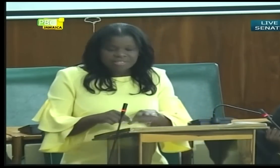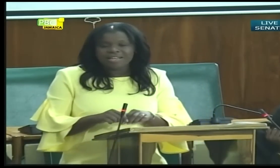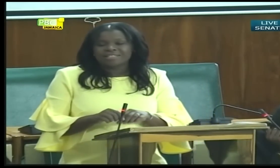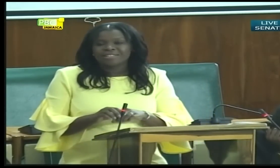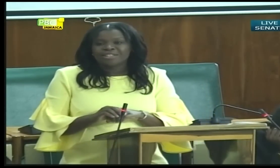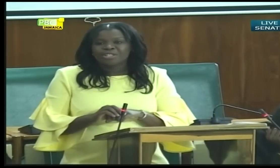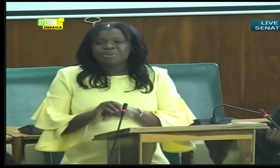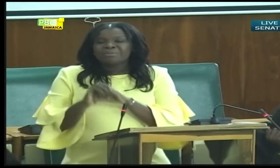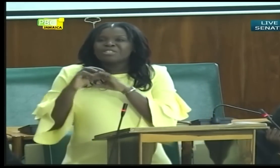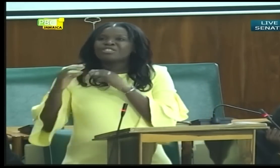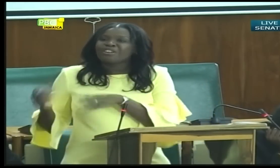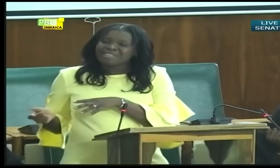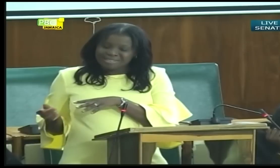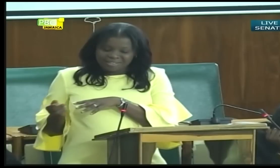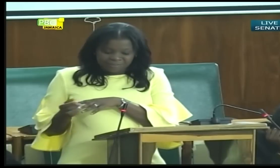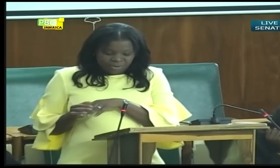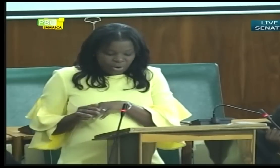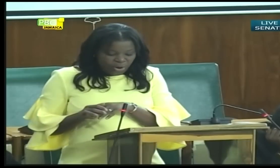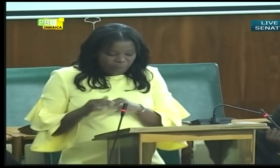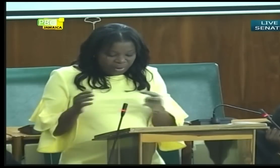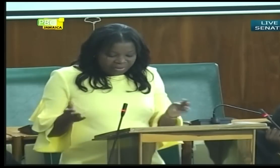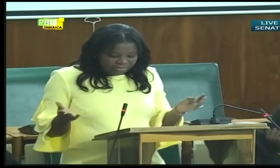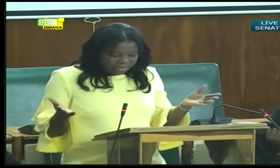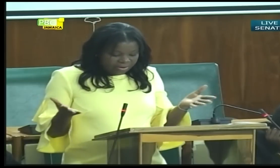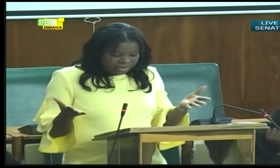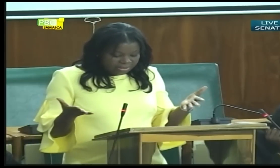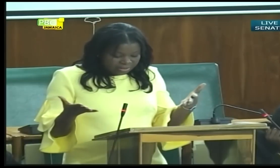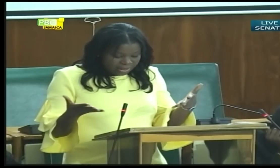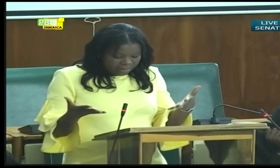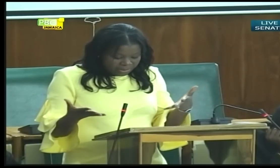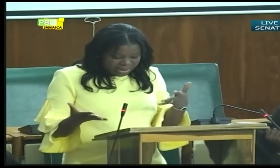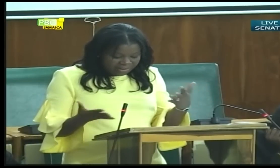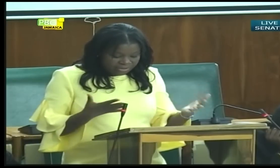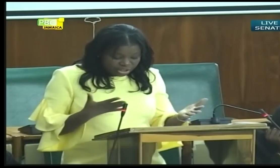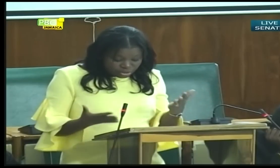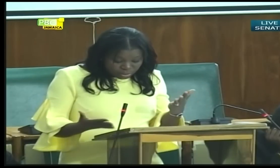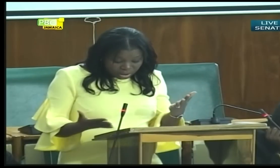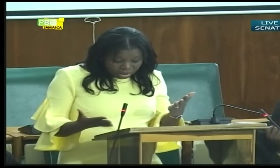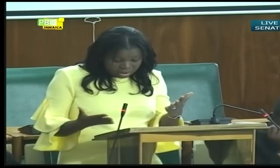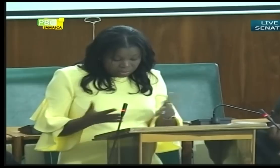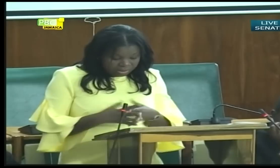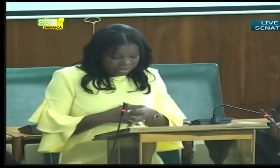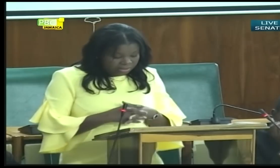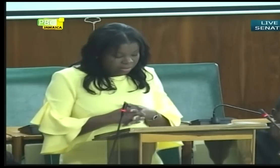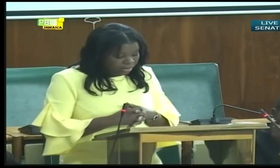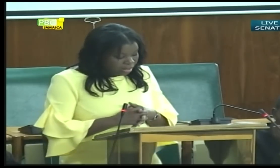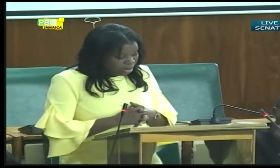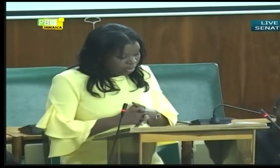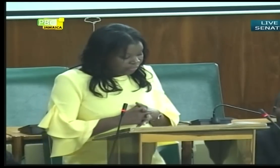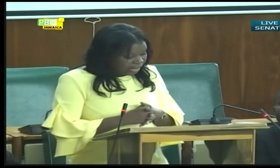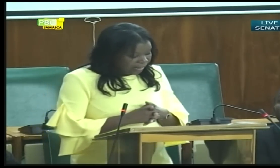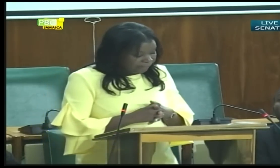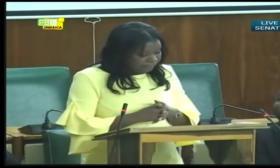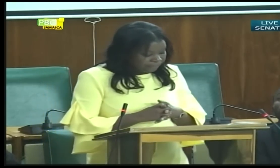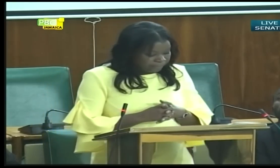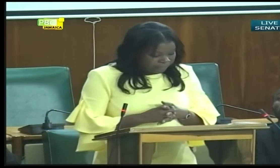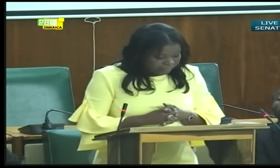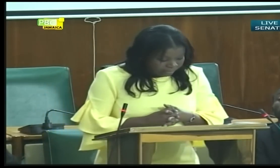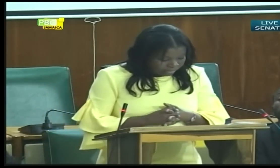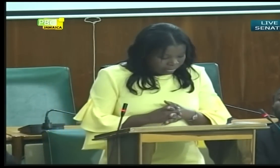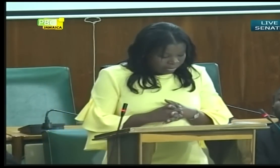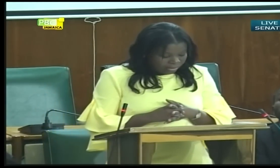change that to a majority, or where there is, where we have equality of